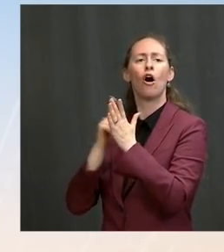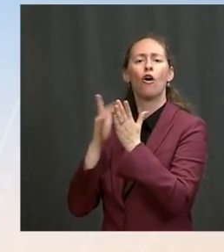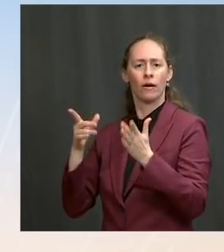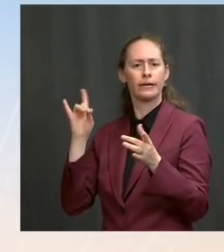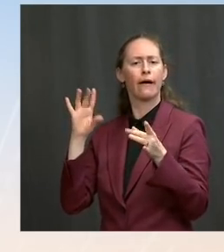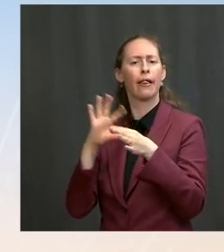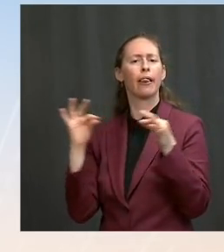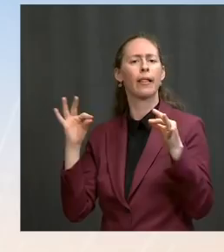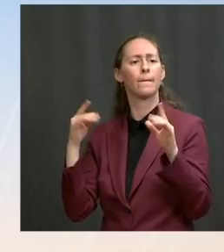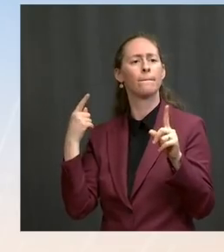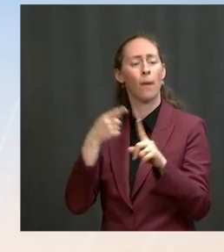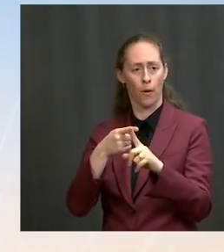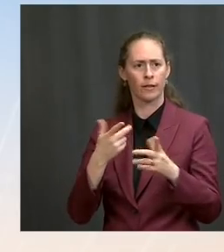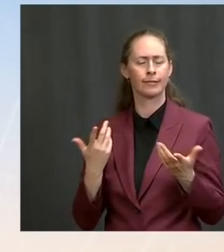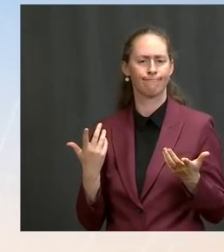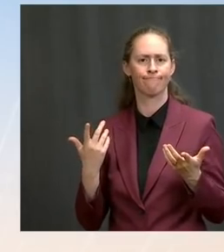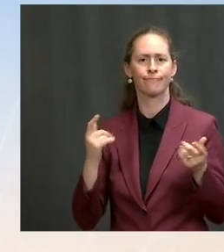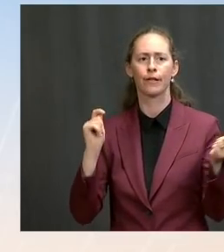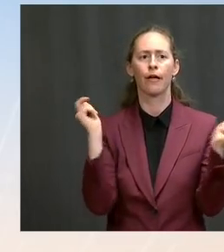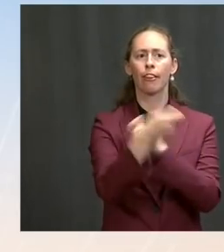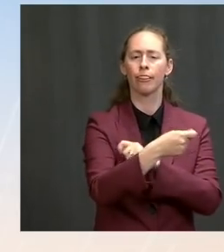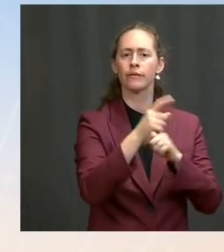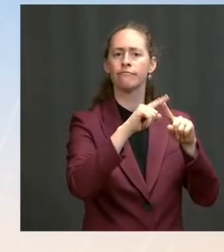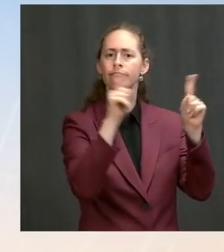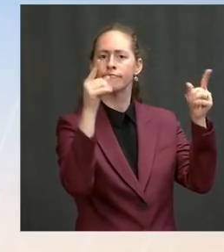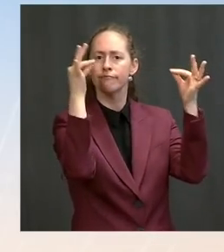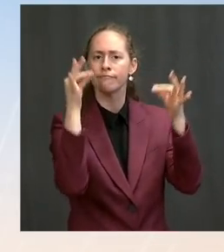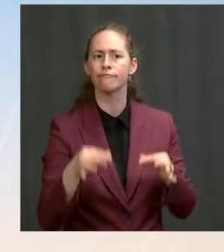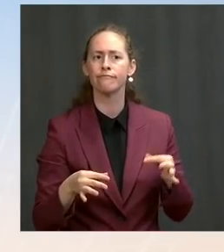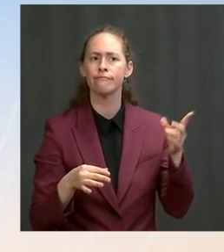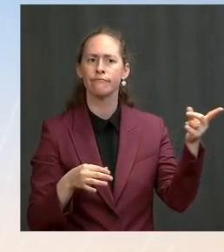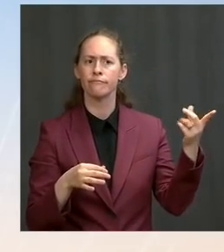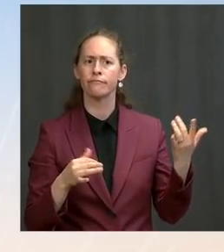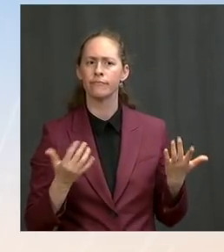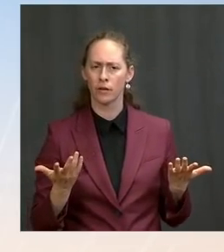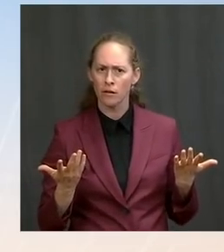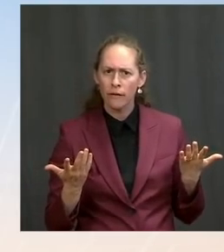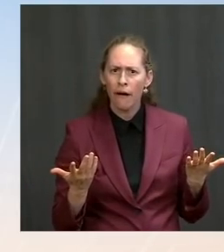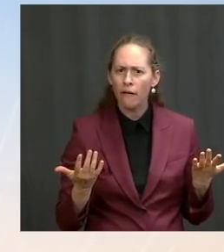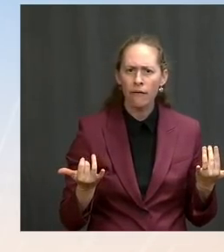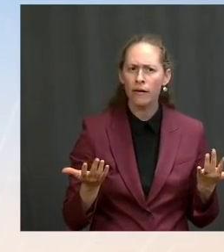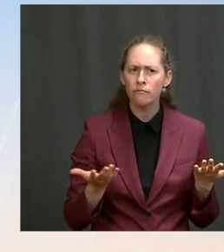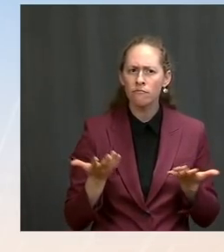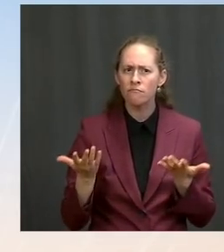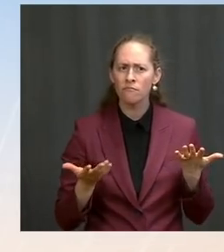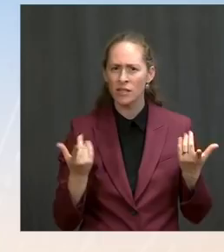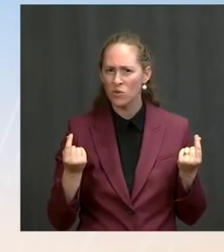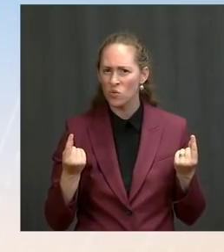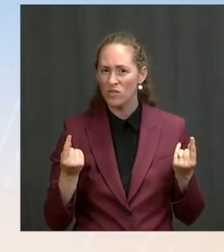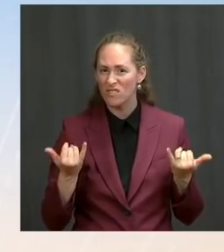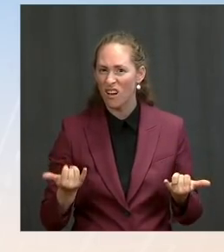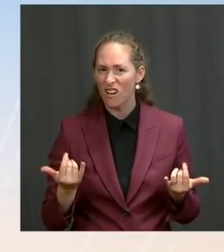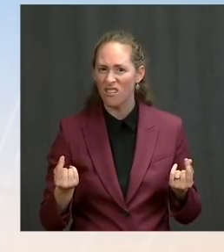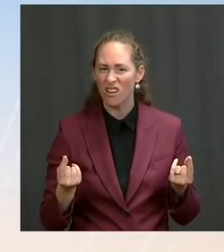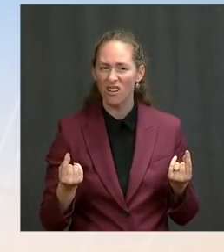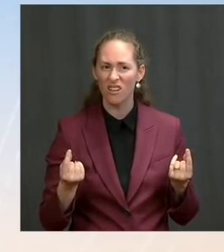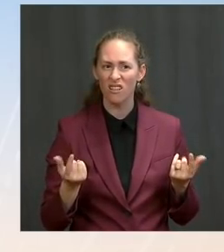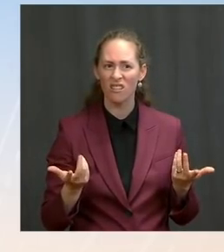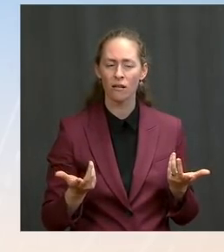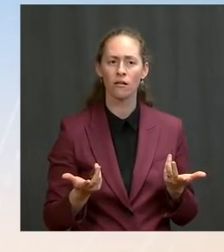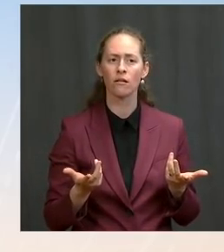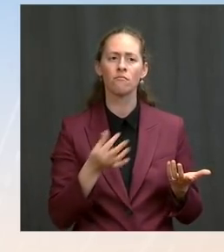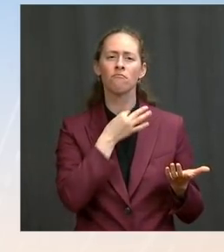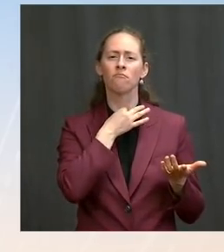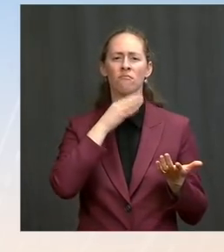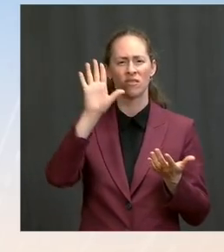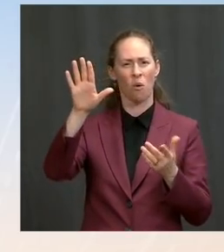women, you know, in the Me Too era who come forward with sexual assault allegations? and to see something like this happen. What is your response to